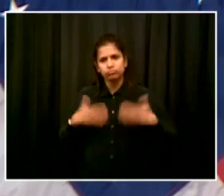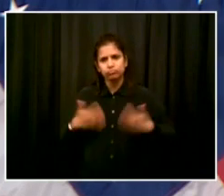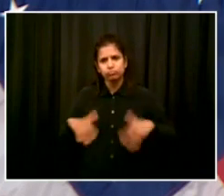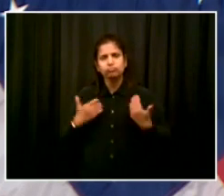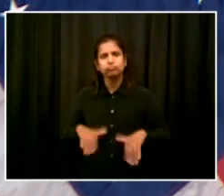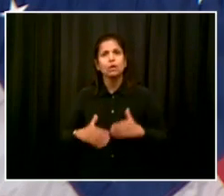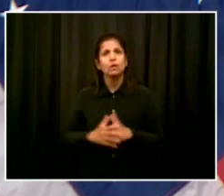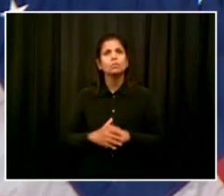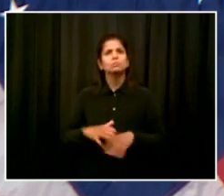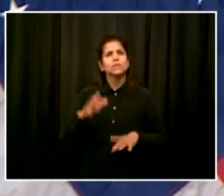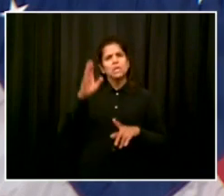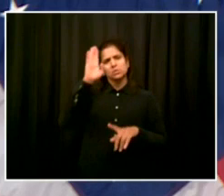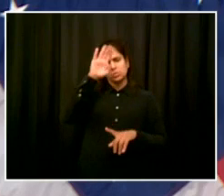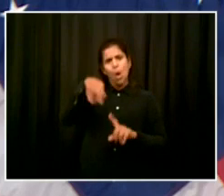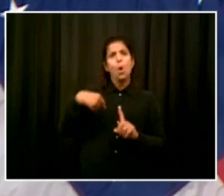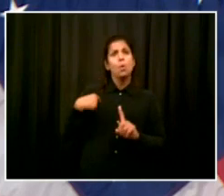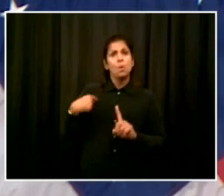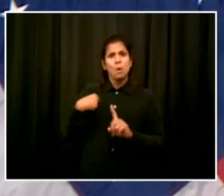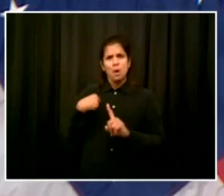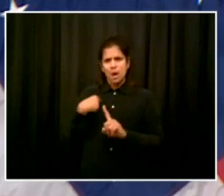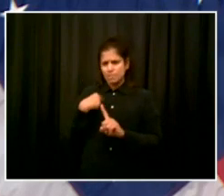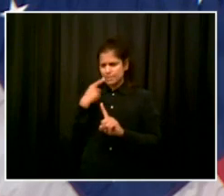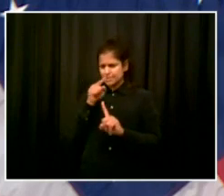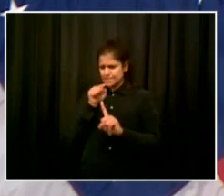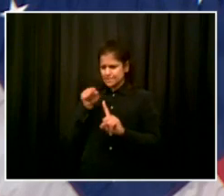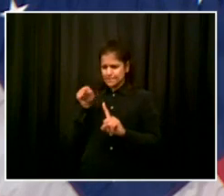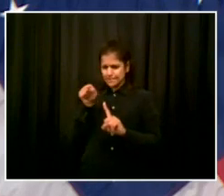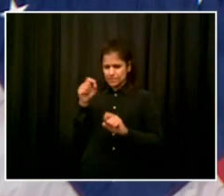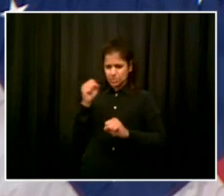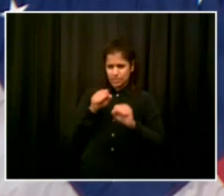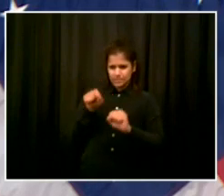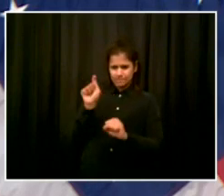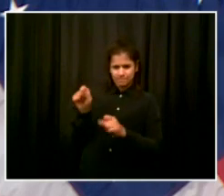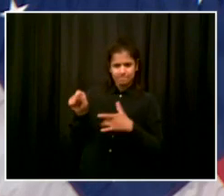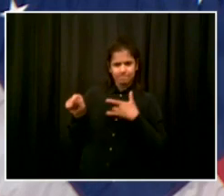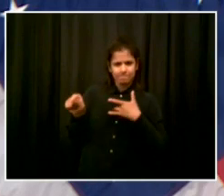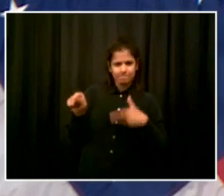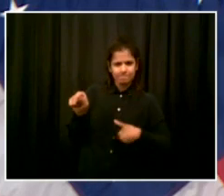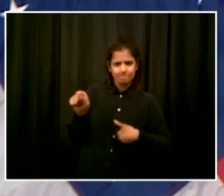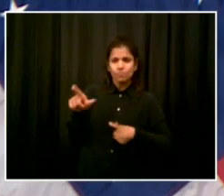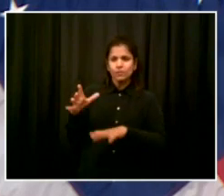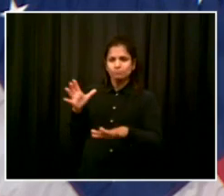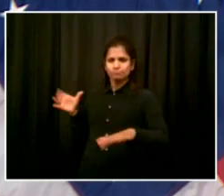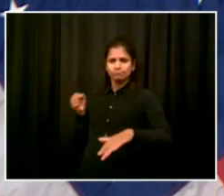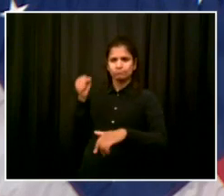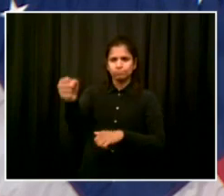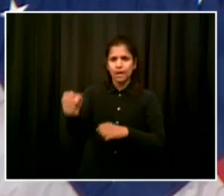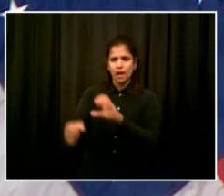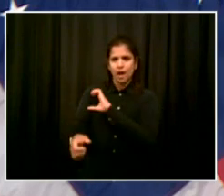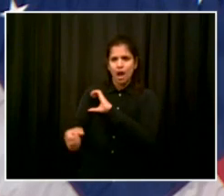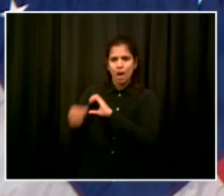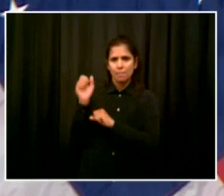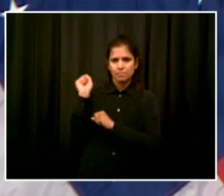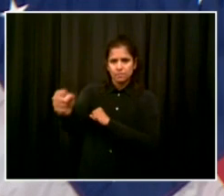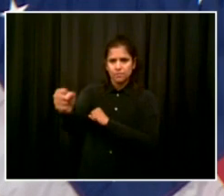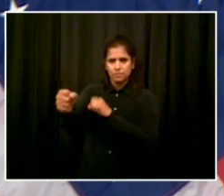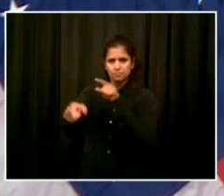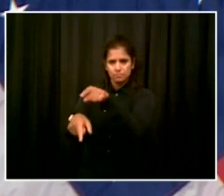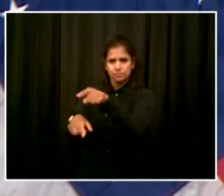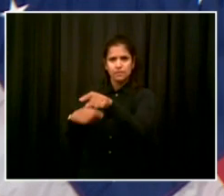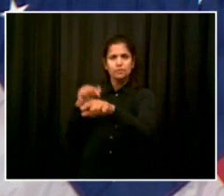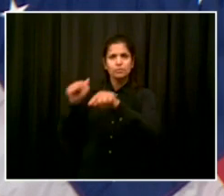not a neighborhood. It is 2 square blocks in an area. And believe me, the people that live on those blocks